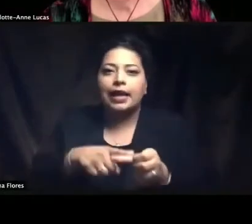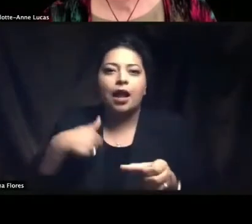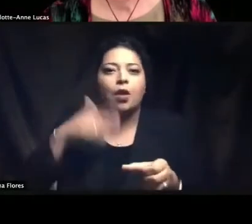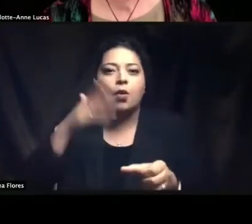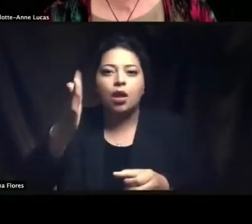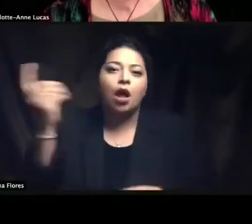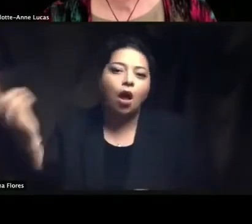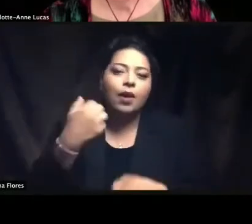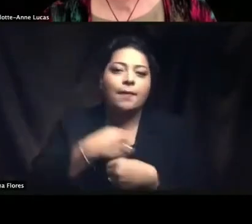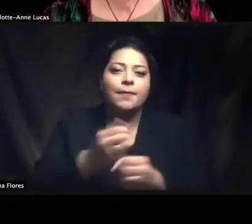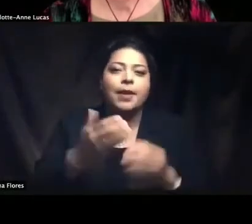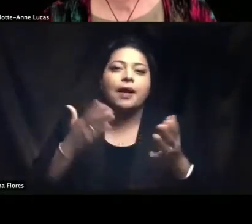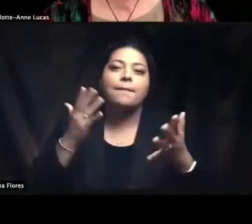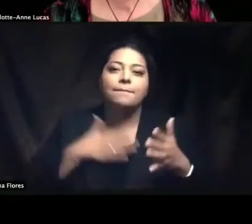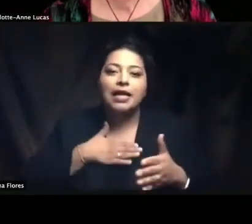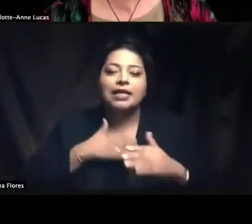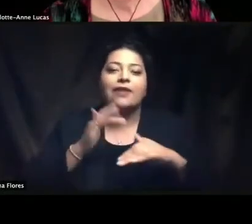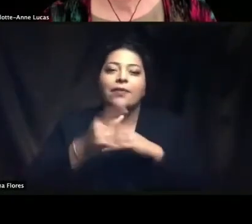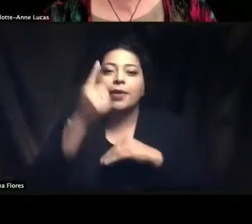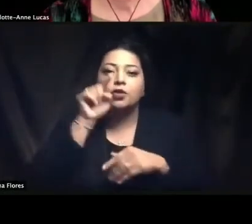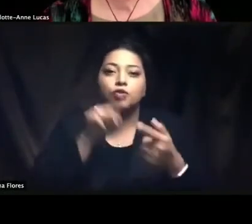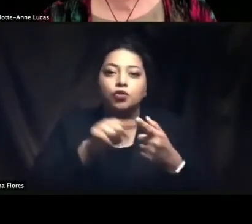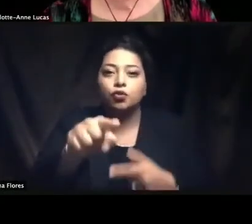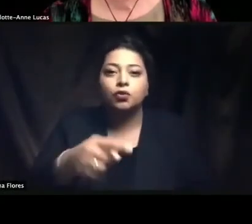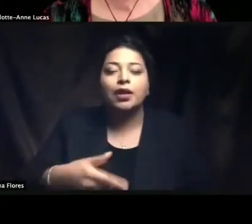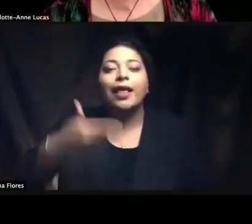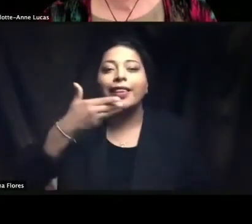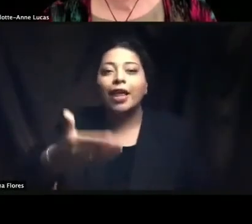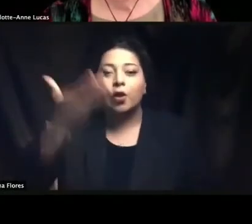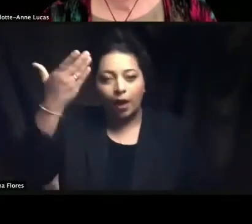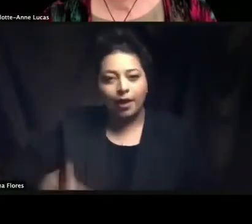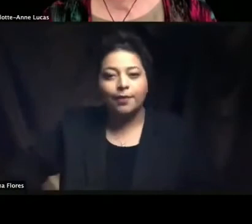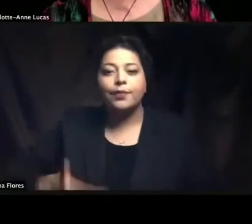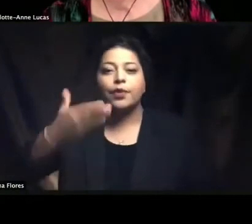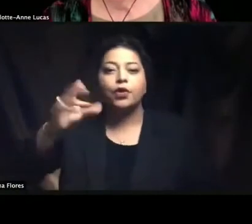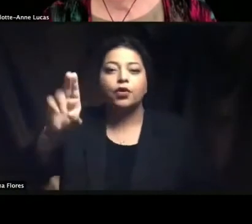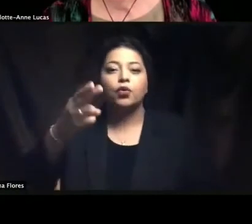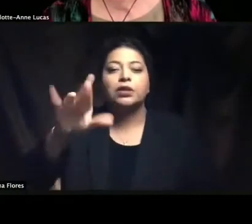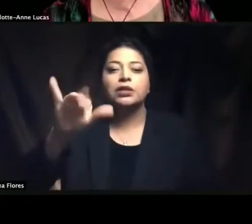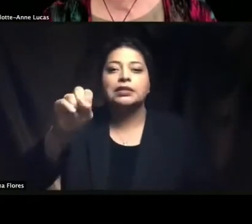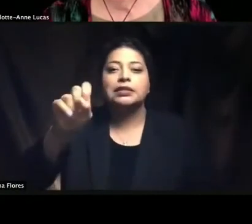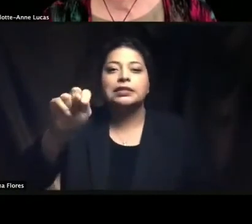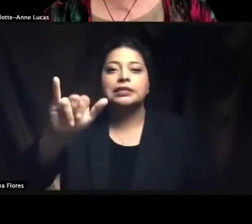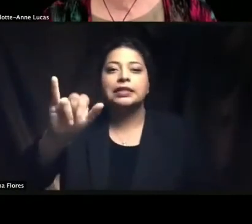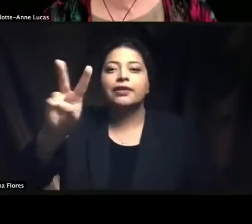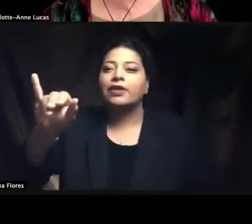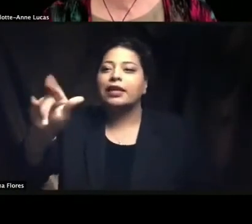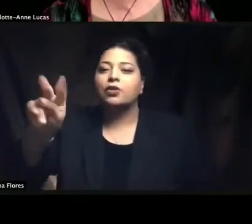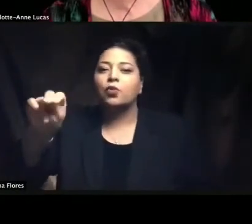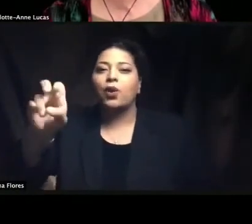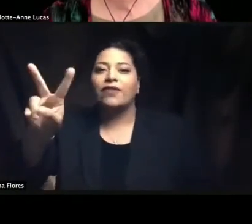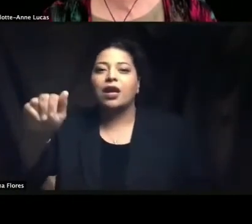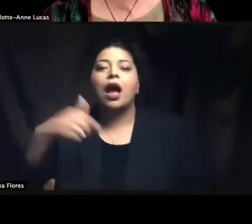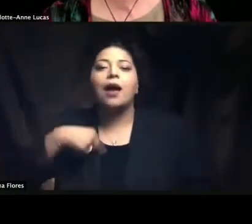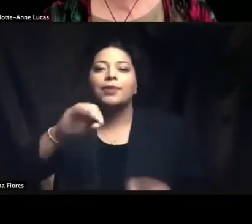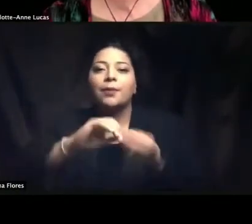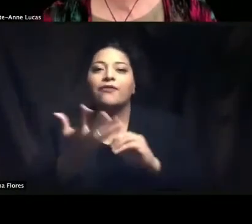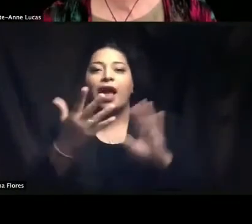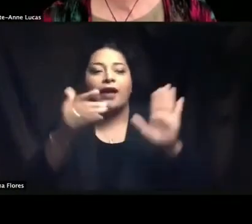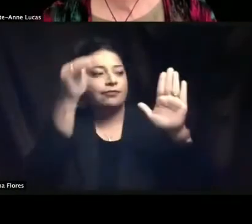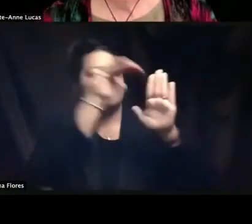always make myself available to you. Thank you. I am Christy Villanueva, and you'll see me as number 5 on the ballot. Thanks.